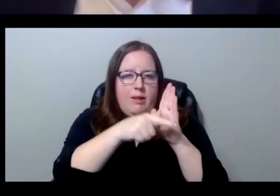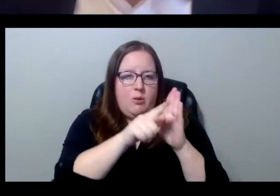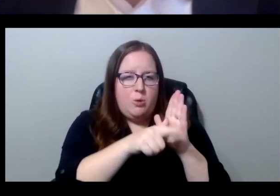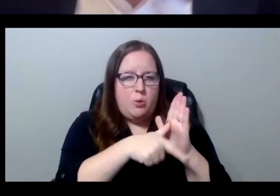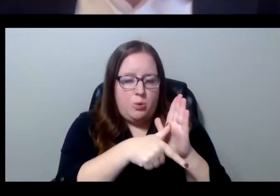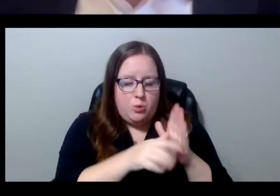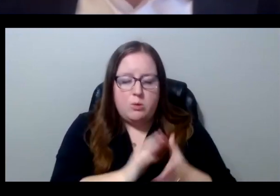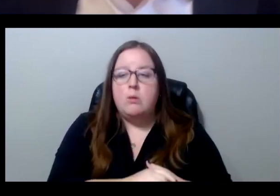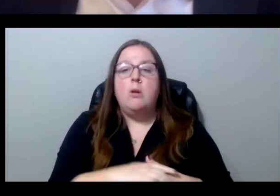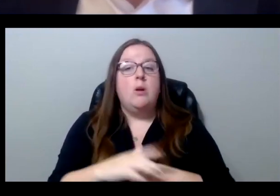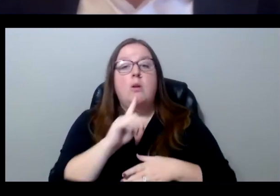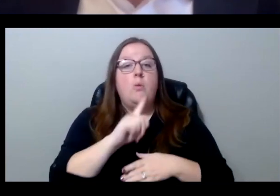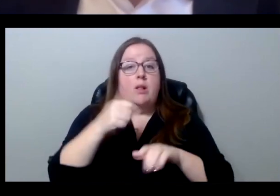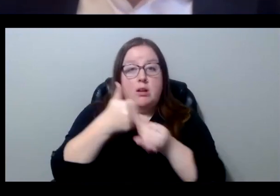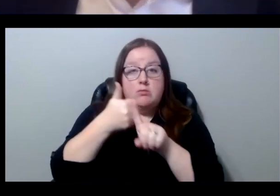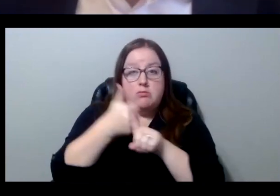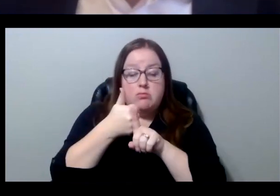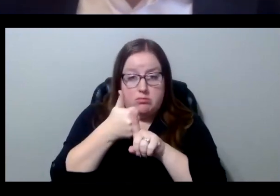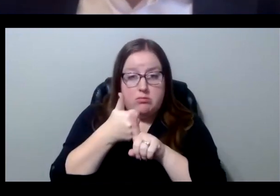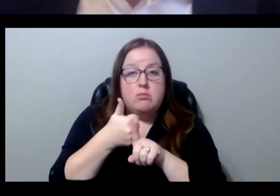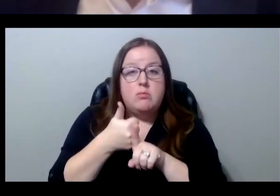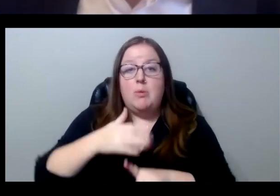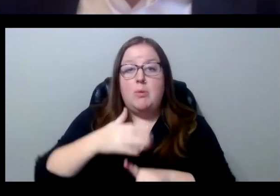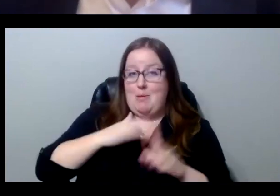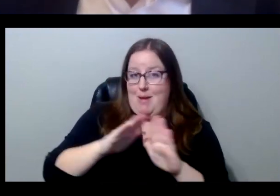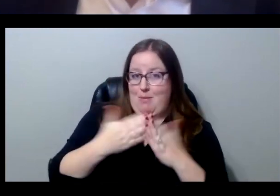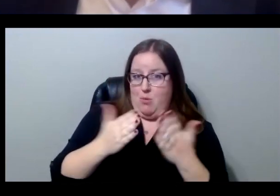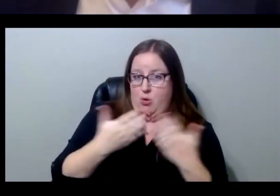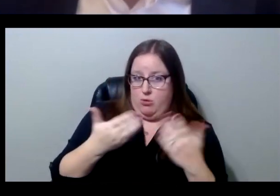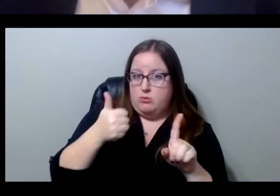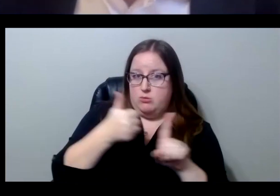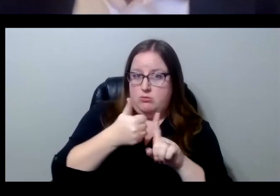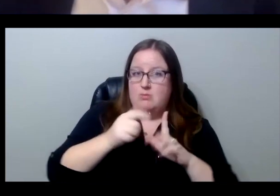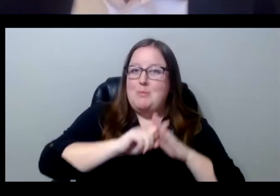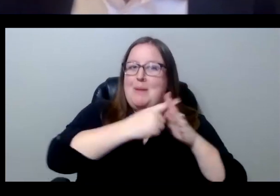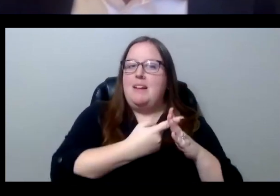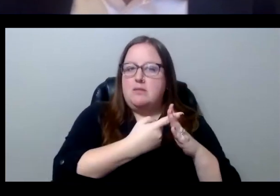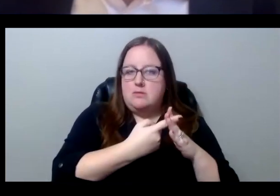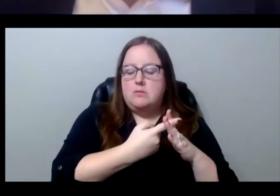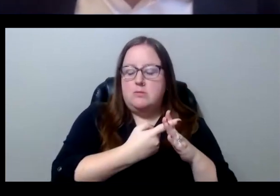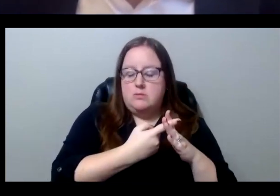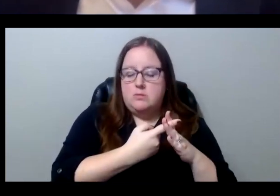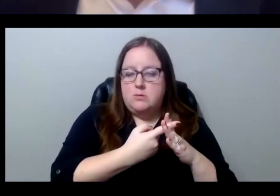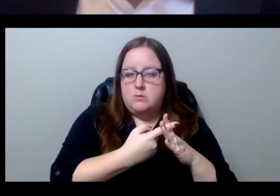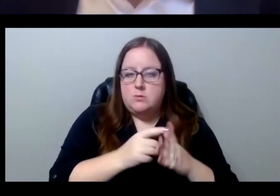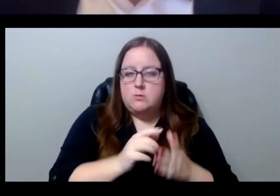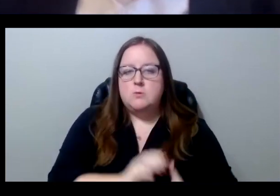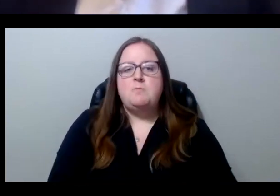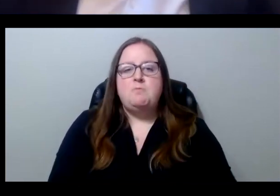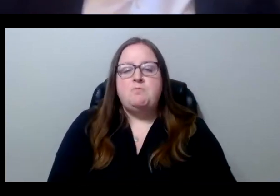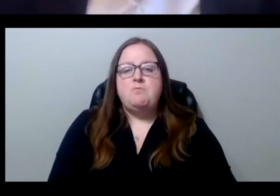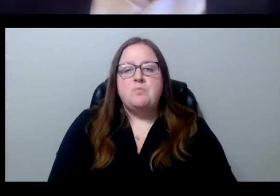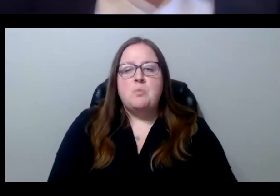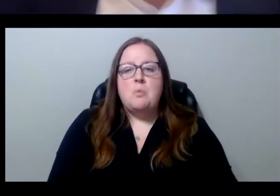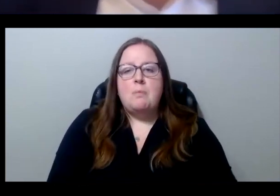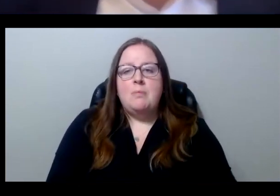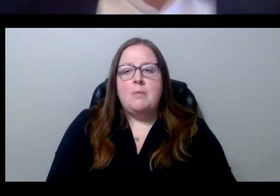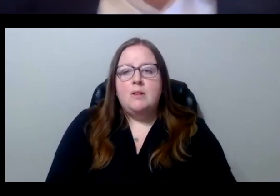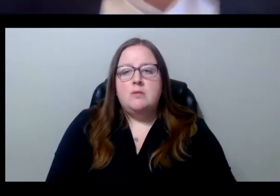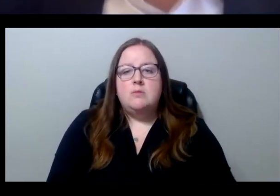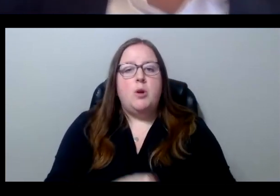ethnic cleansing campaign to rid Bosnia of Bosniaks and Catholic Croats. Now, at the time,